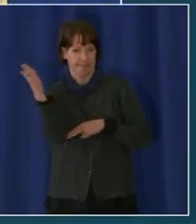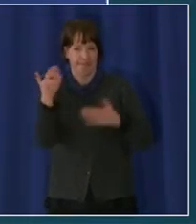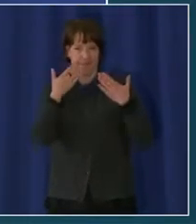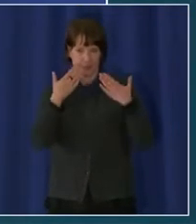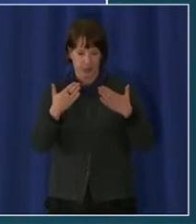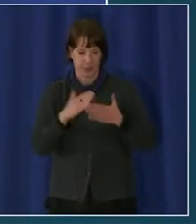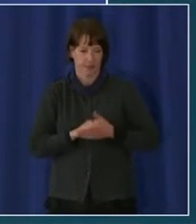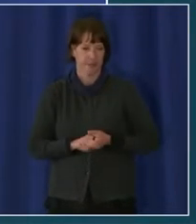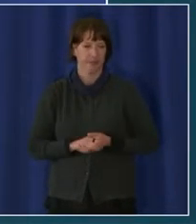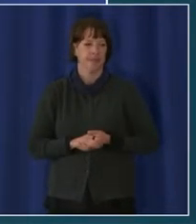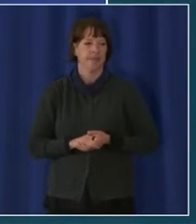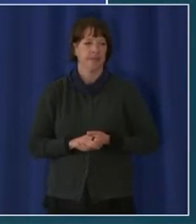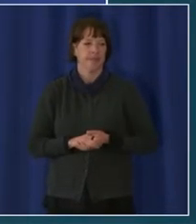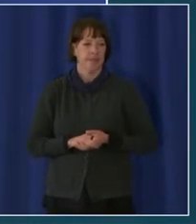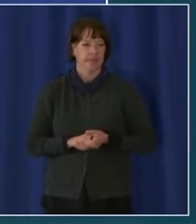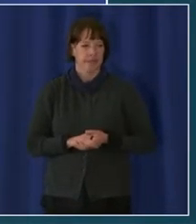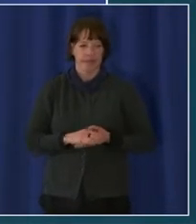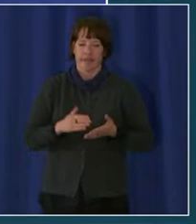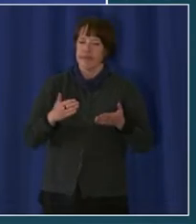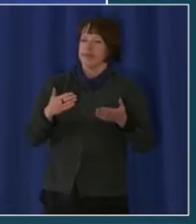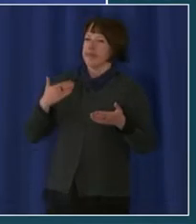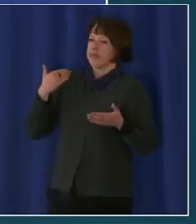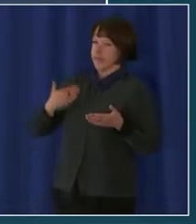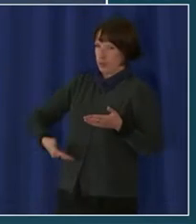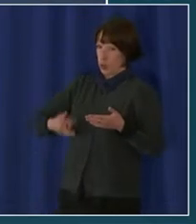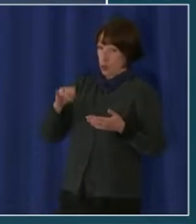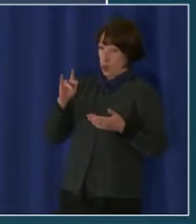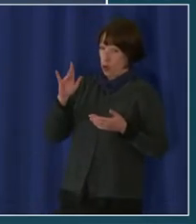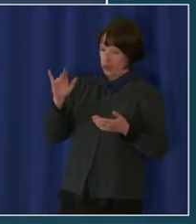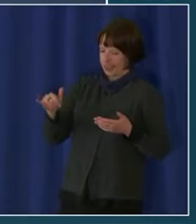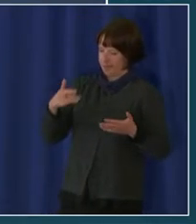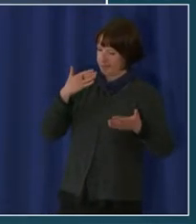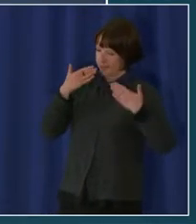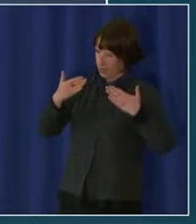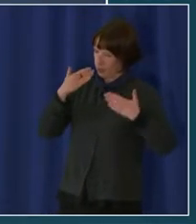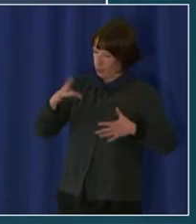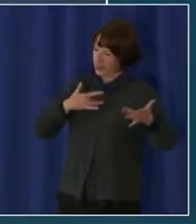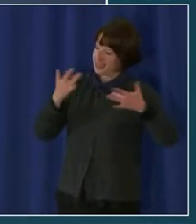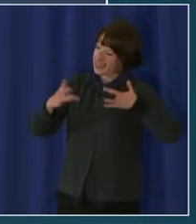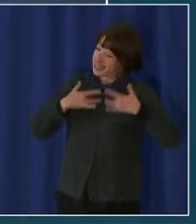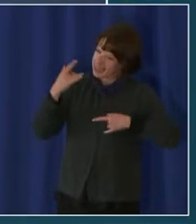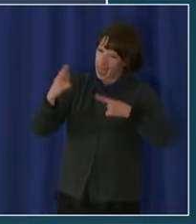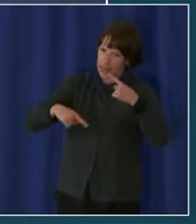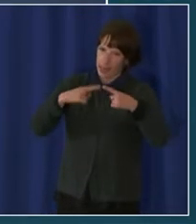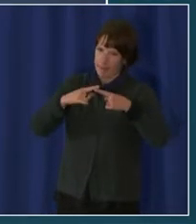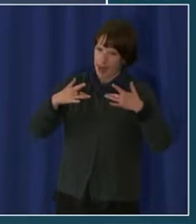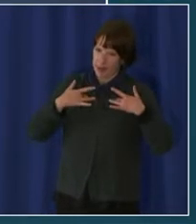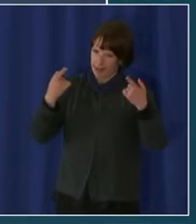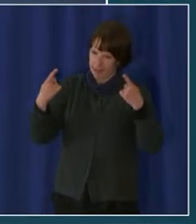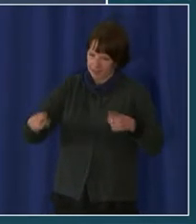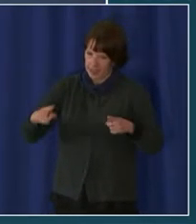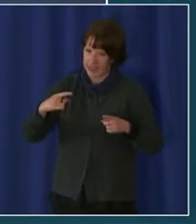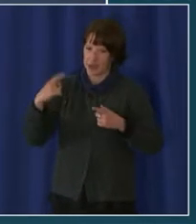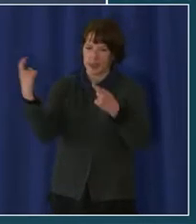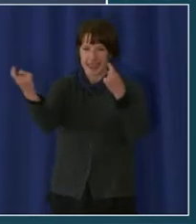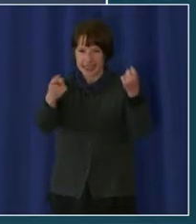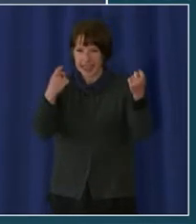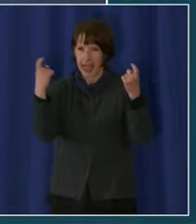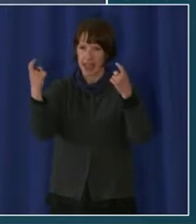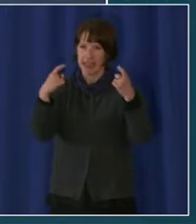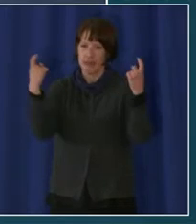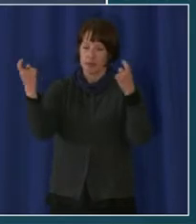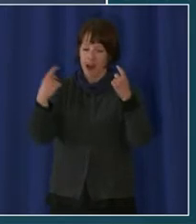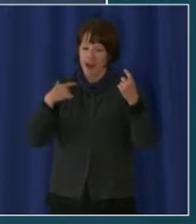Thank you. Thank you, Wesley. Very excited about those upcoming events to celebrate our students